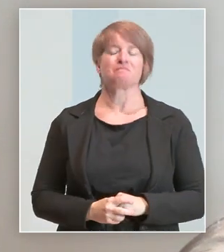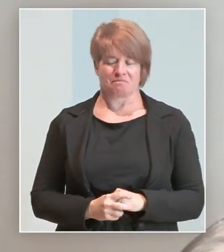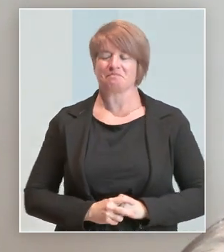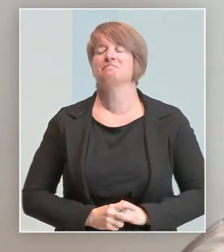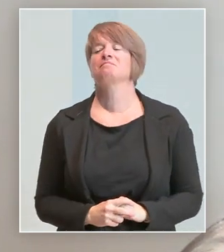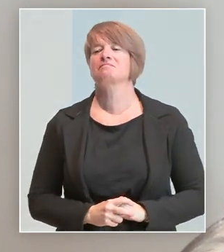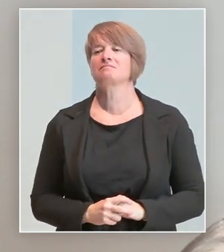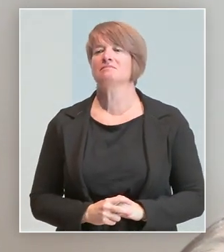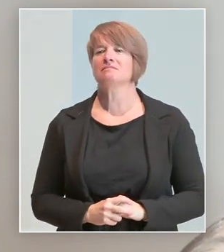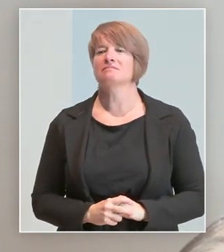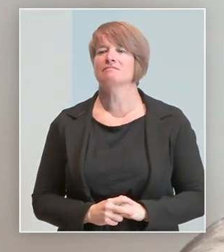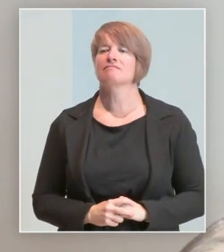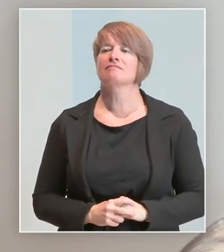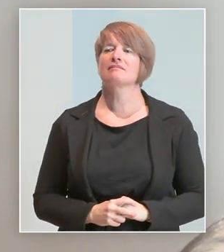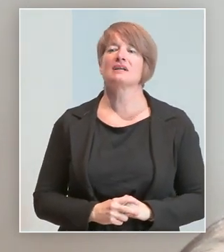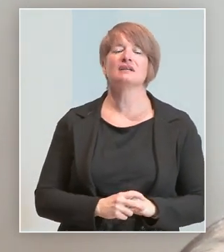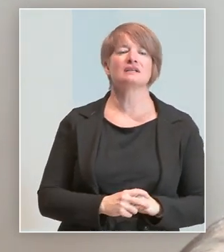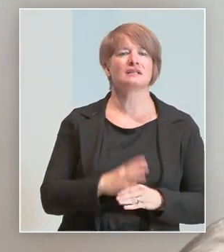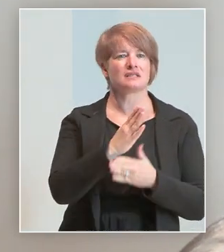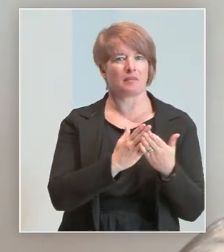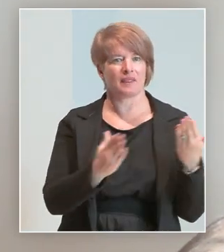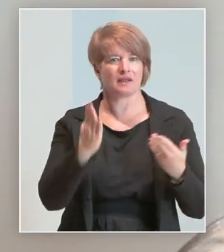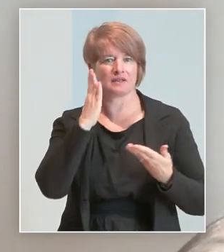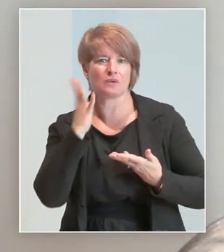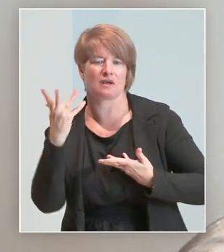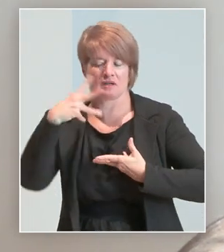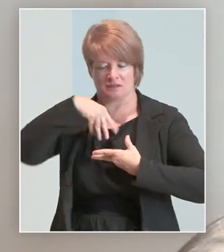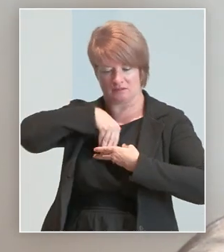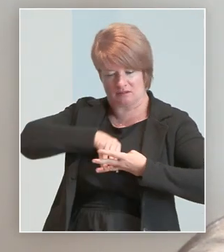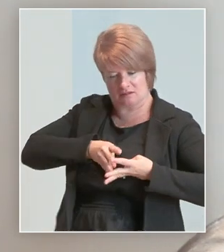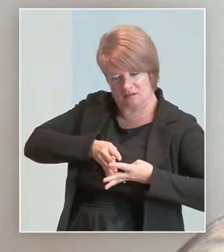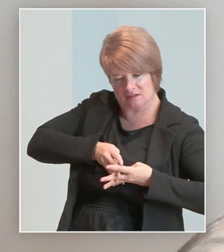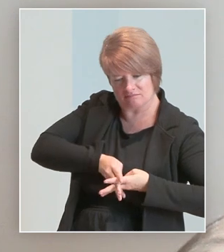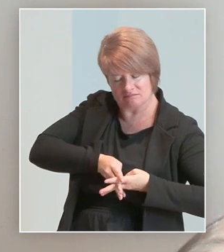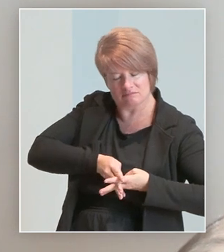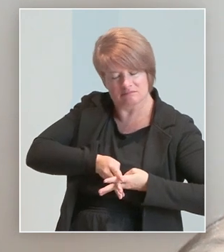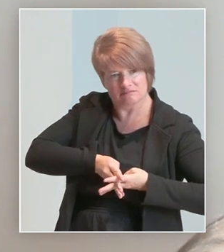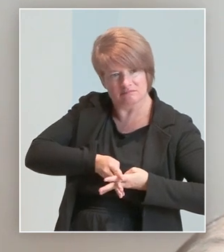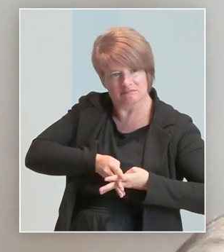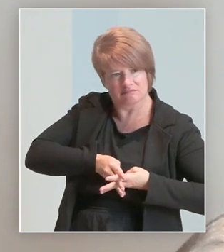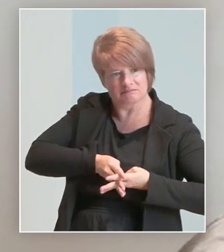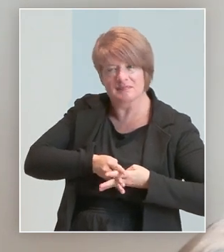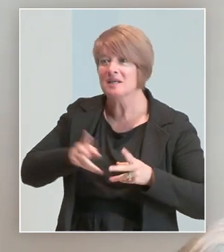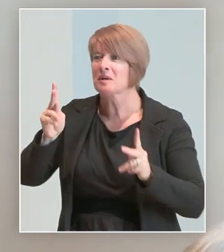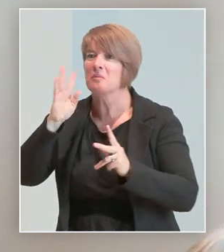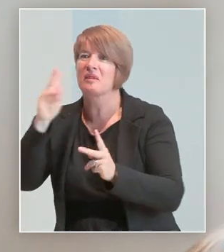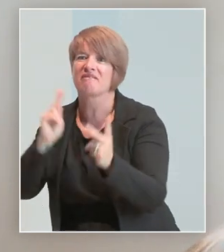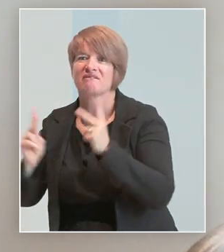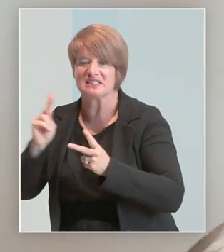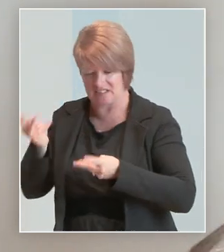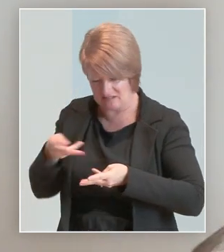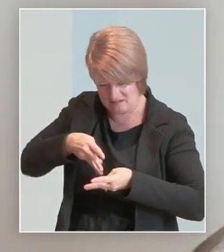One, some things will climb inside. Some things will take residence. House guests of